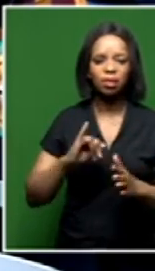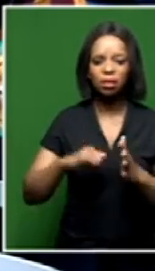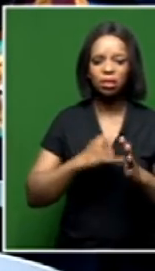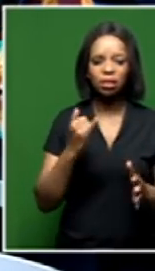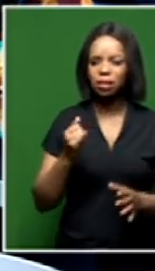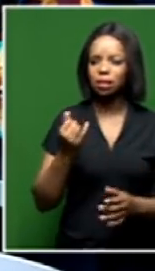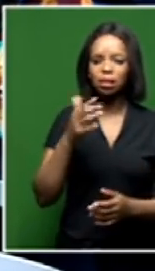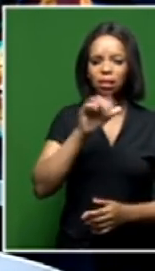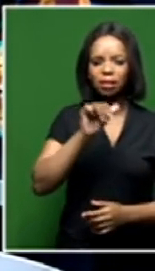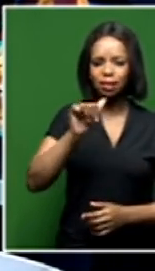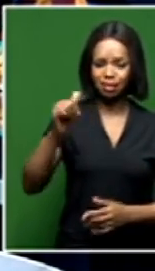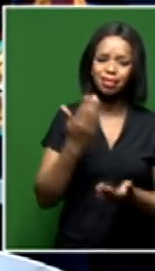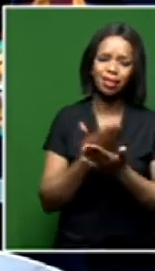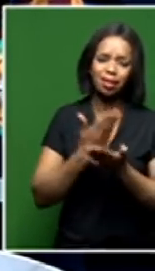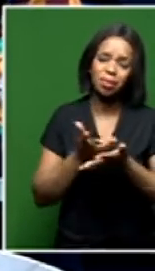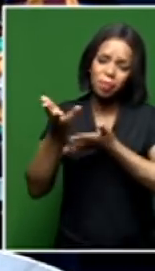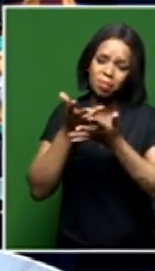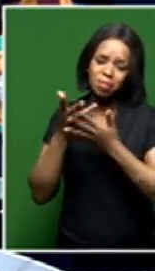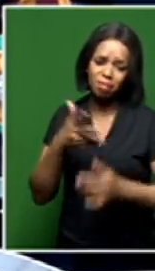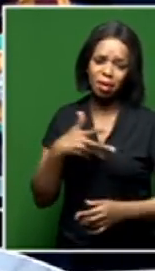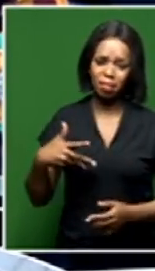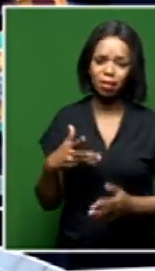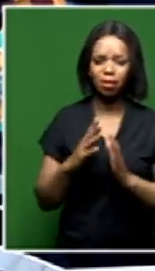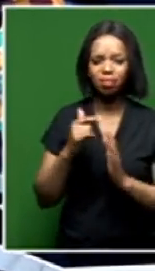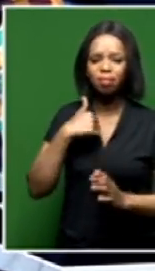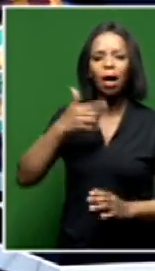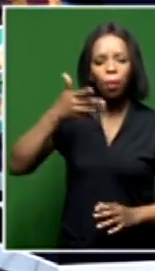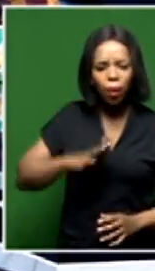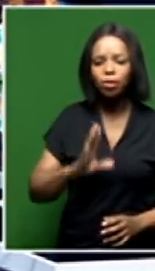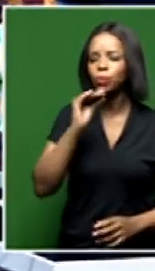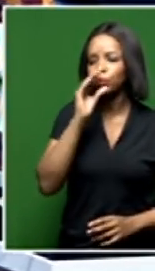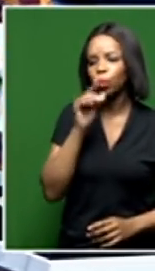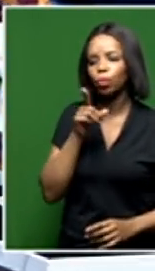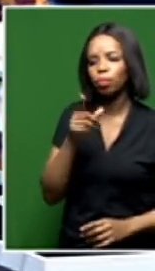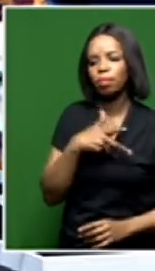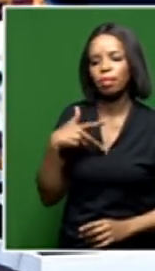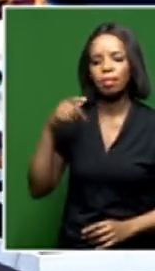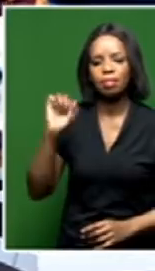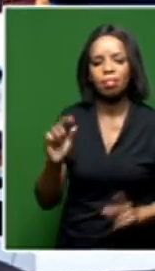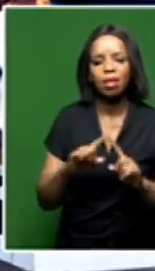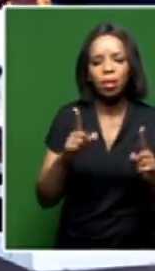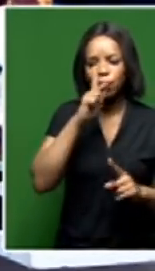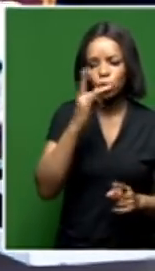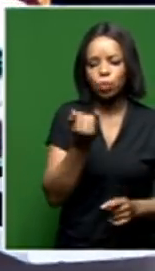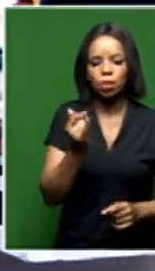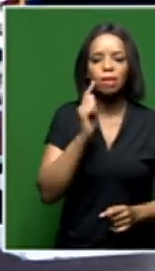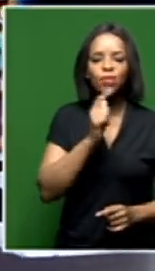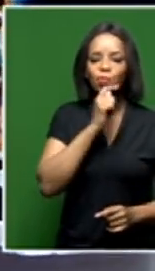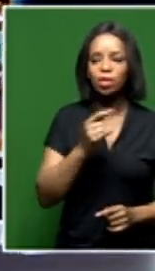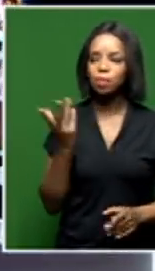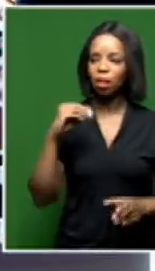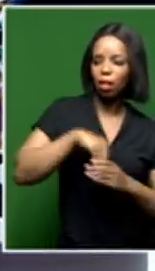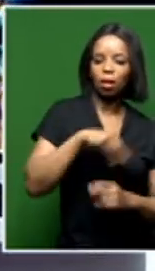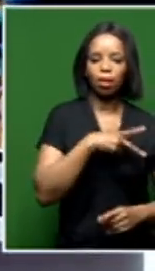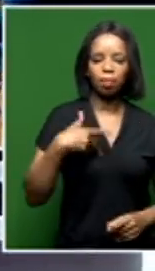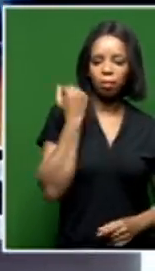distinctions. Can we talk to the mother? I just want to have the mother. Yeah, man. I also wanted to say something to mom, but it looked like the twins were not having that, like mom, stay